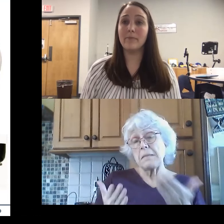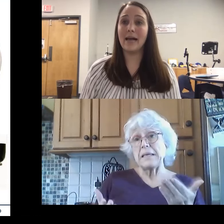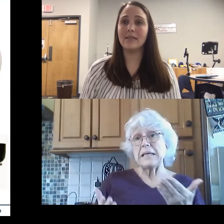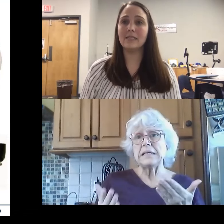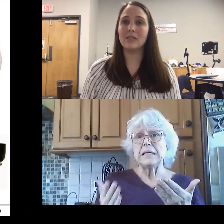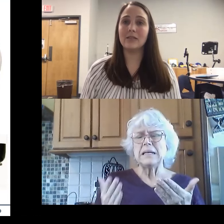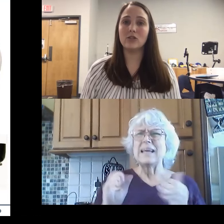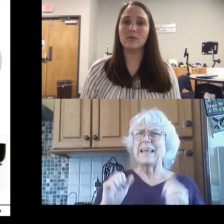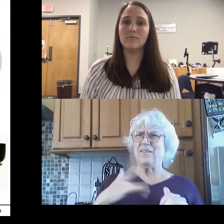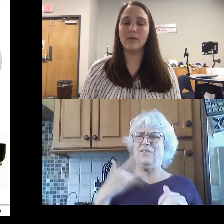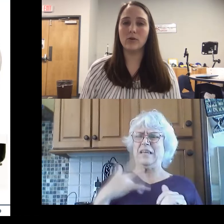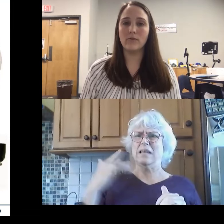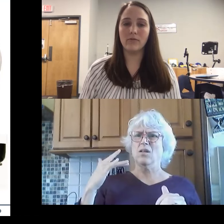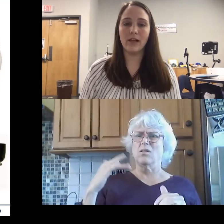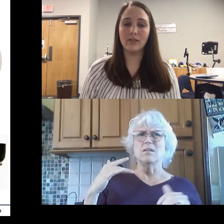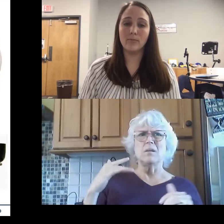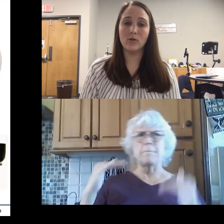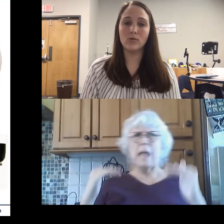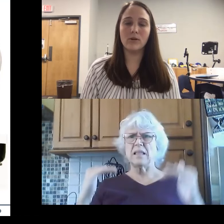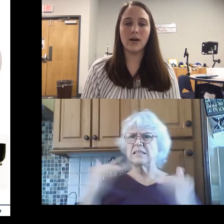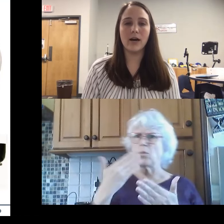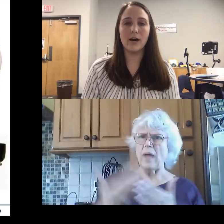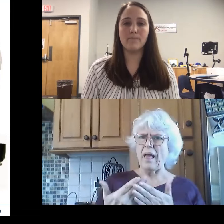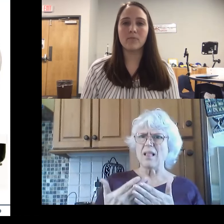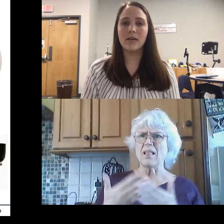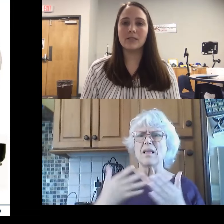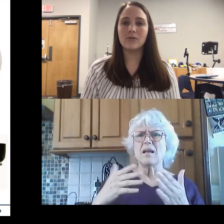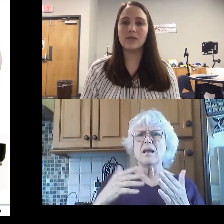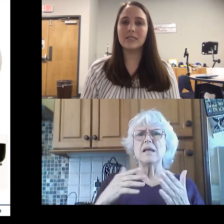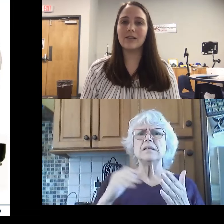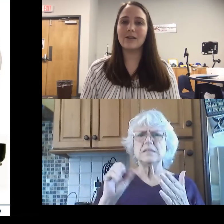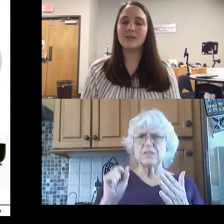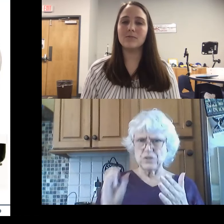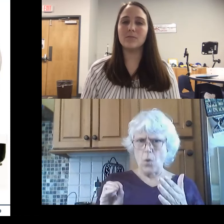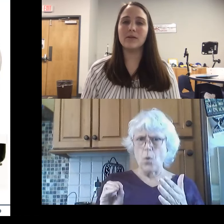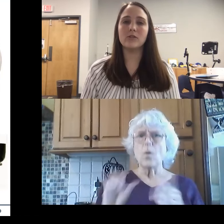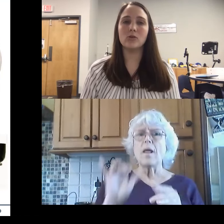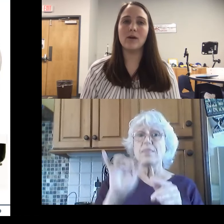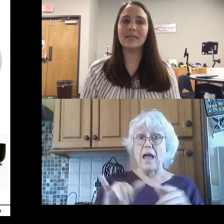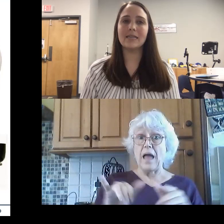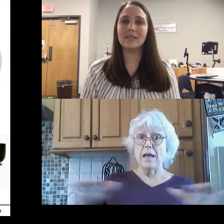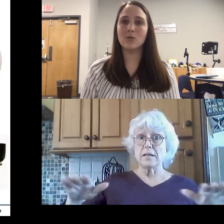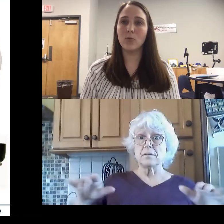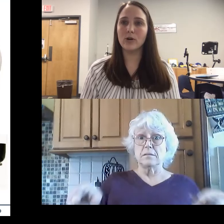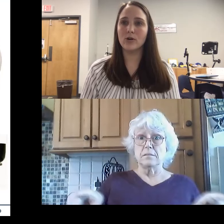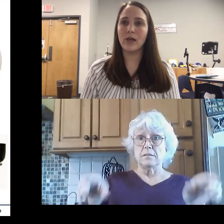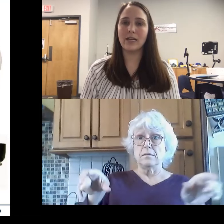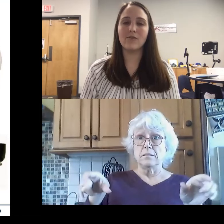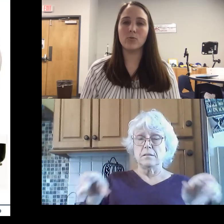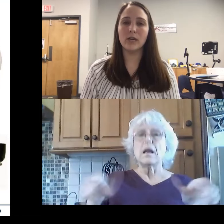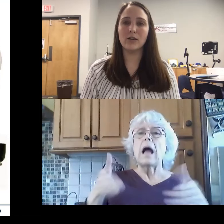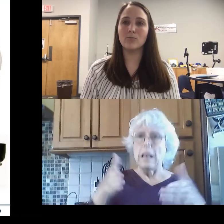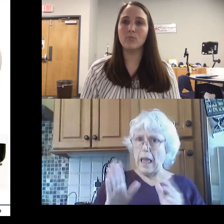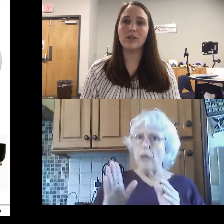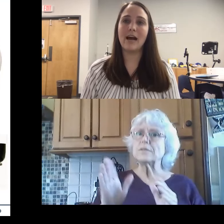sense of balance in their middle, like their middle. Um, so this allows them to be able to access the water like